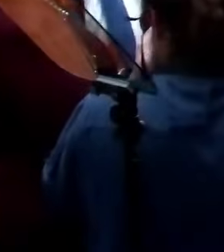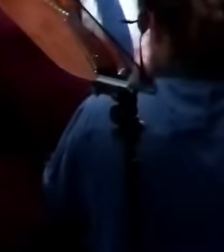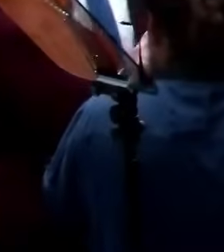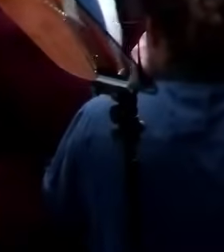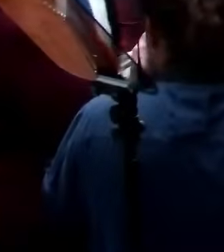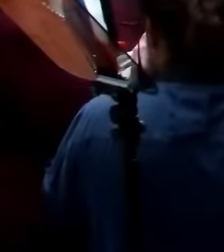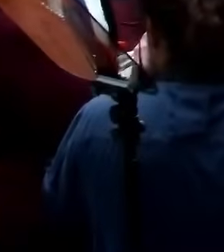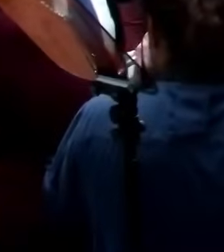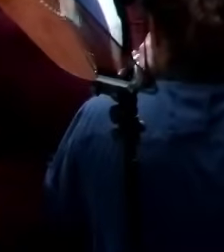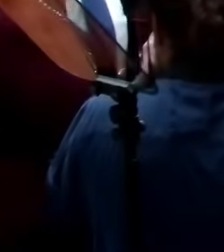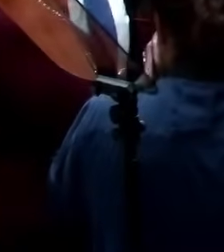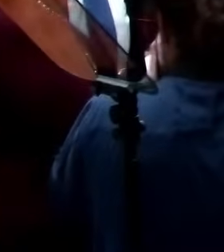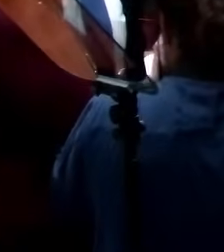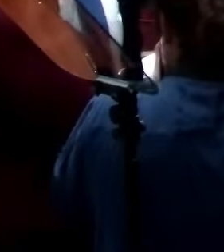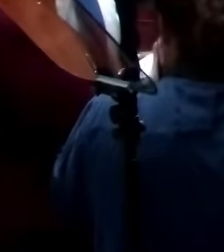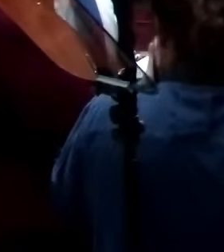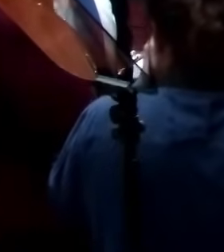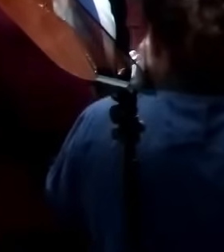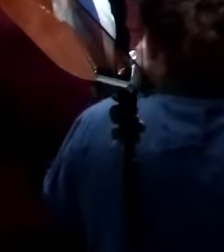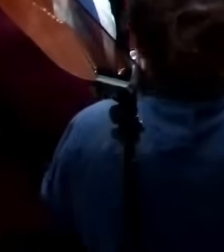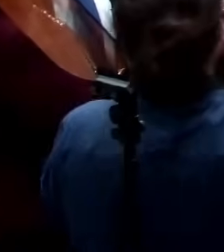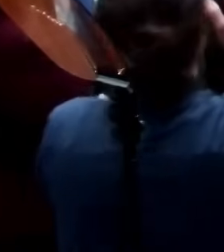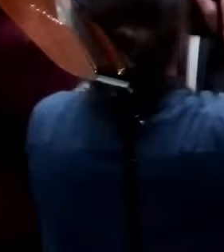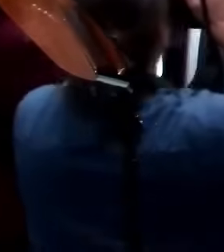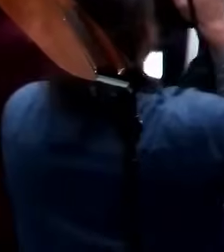I don't see them yet. They're not in.